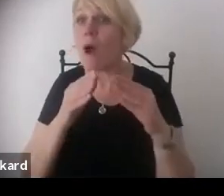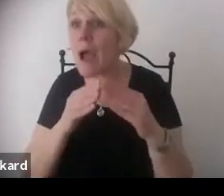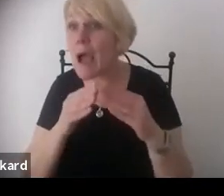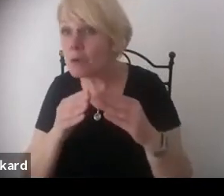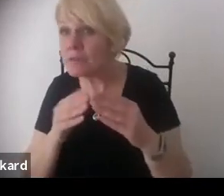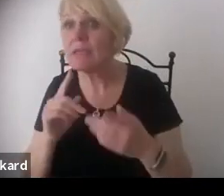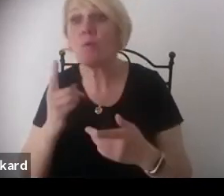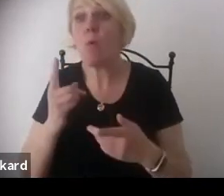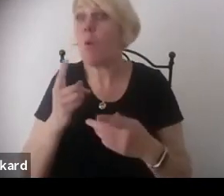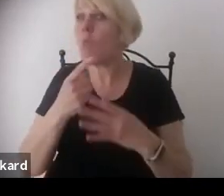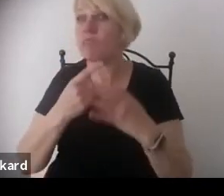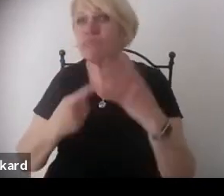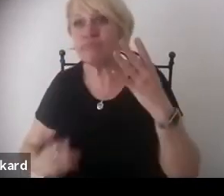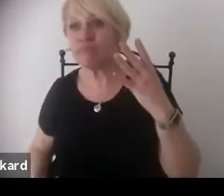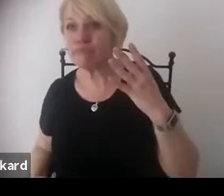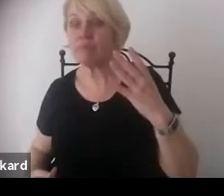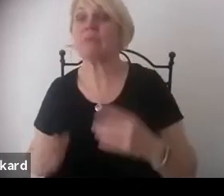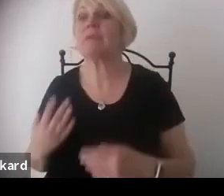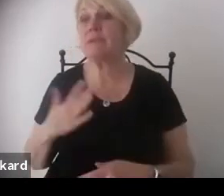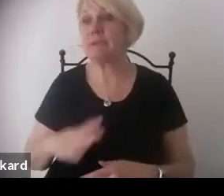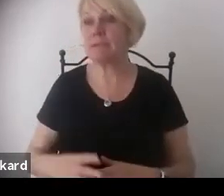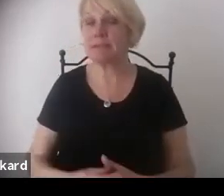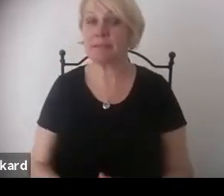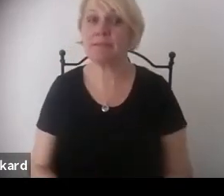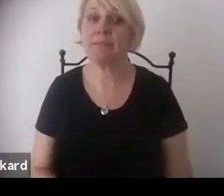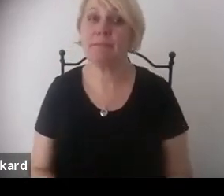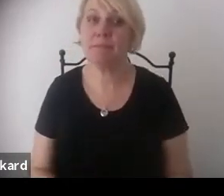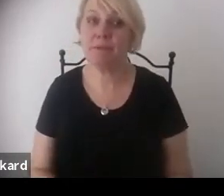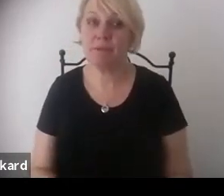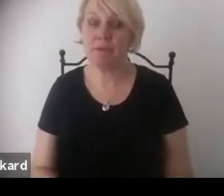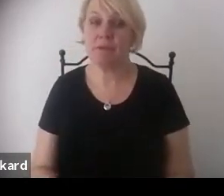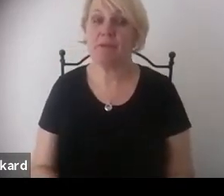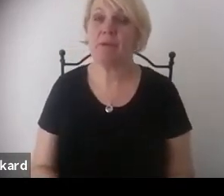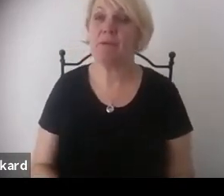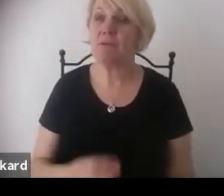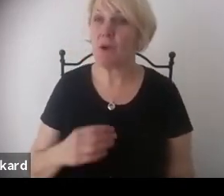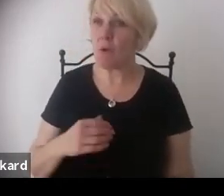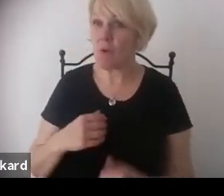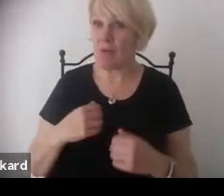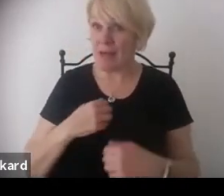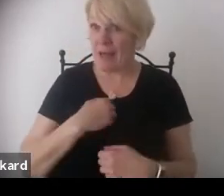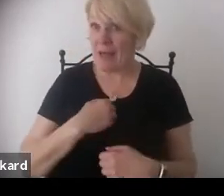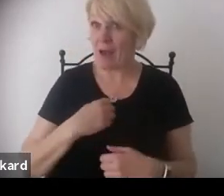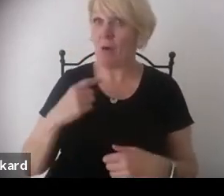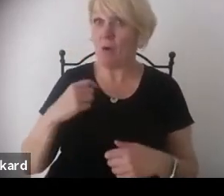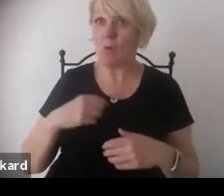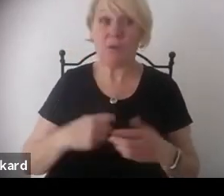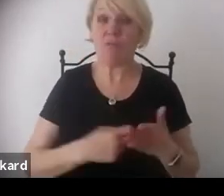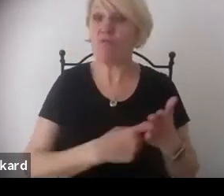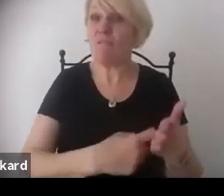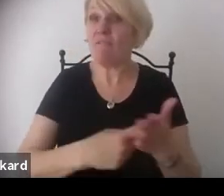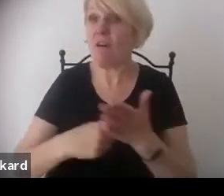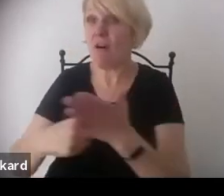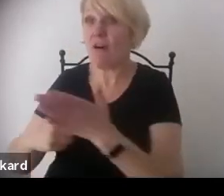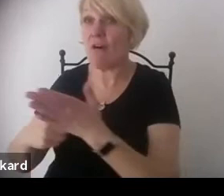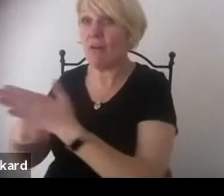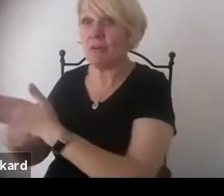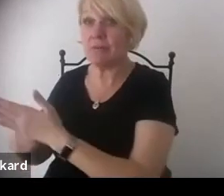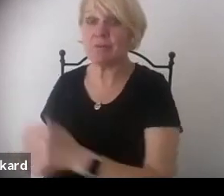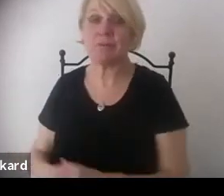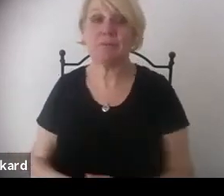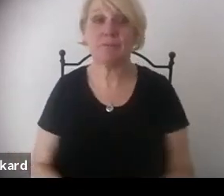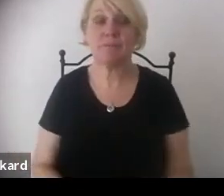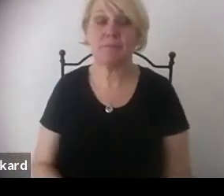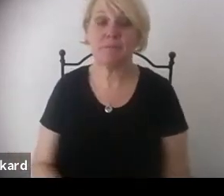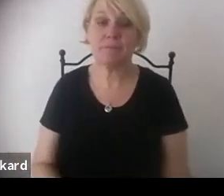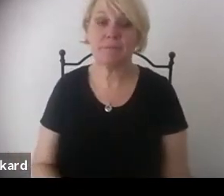staff do is to refer to others and make links with others where that's appropriate. But we